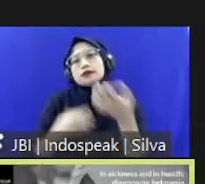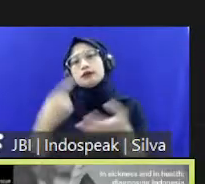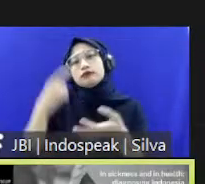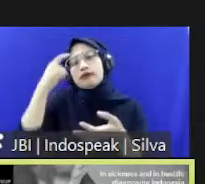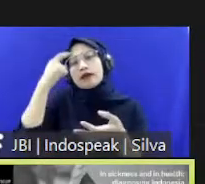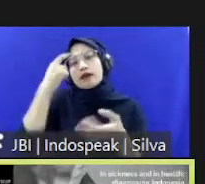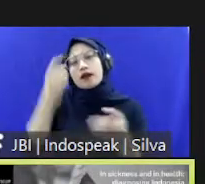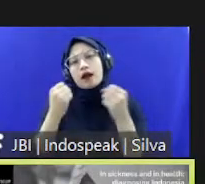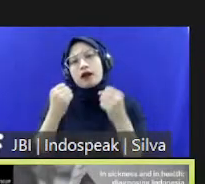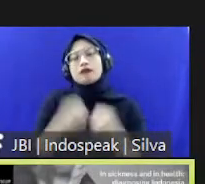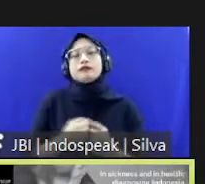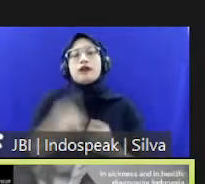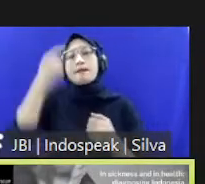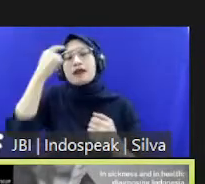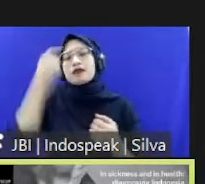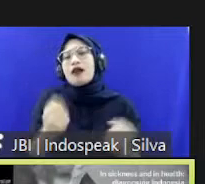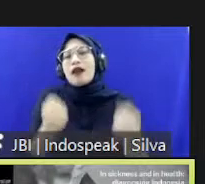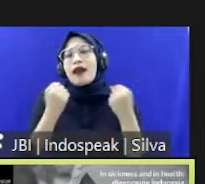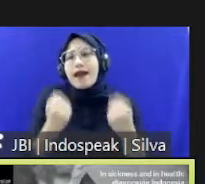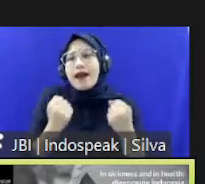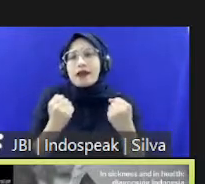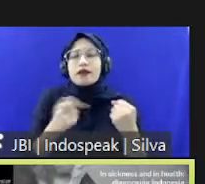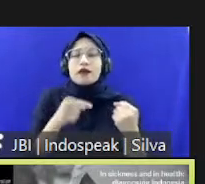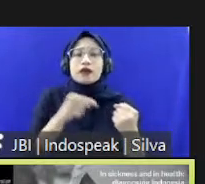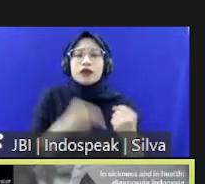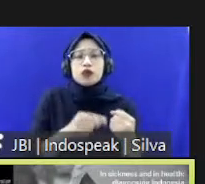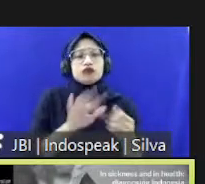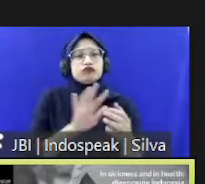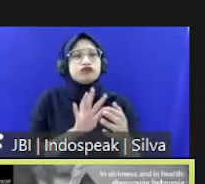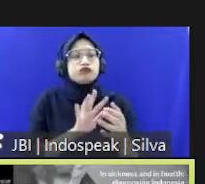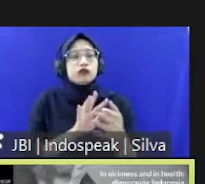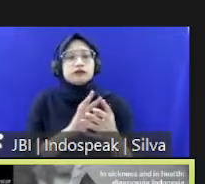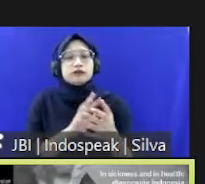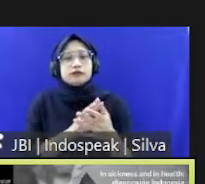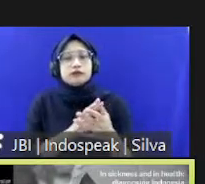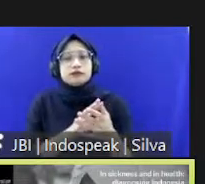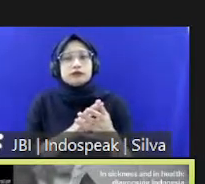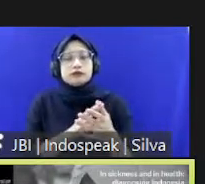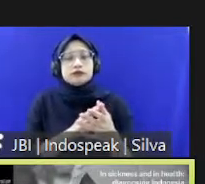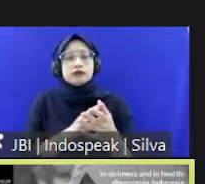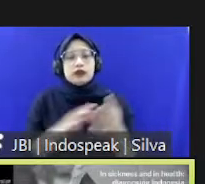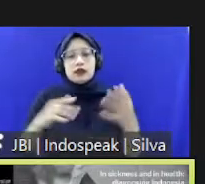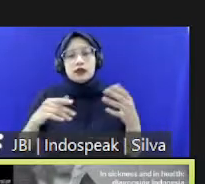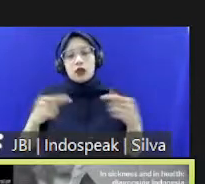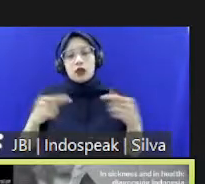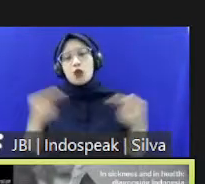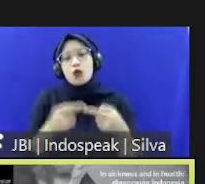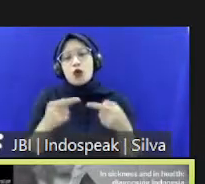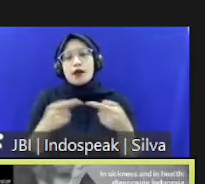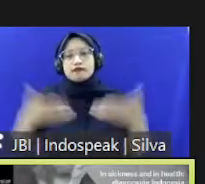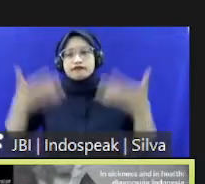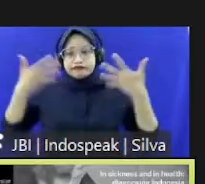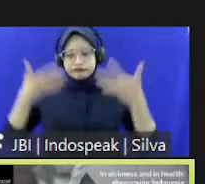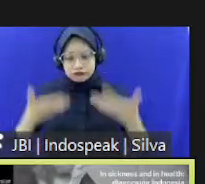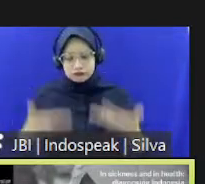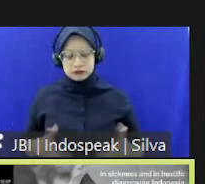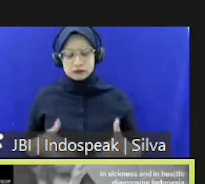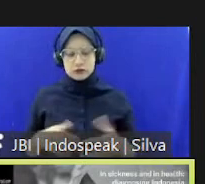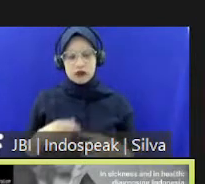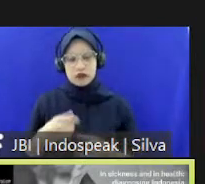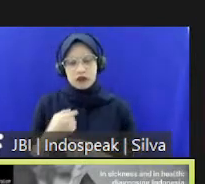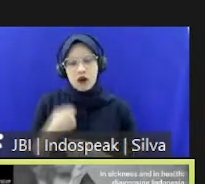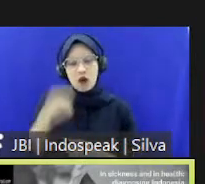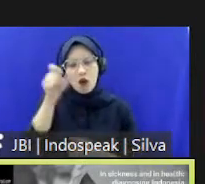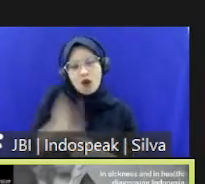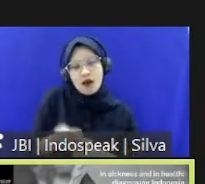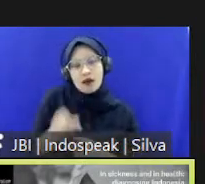health broadly as not only the absence of illness, but as the state of well-being where a person is aware of their own abilities, they